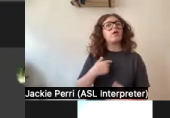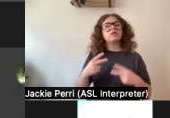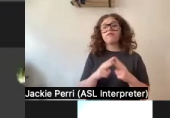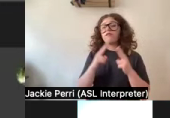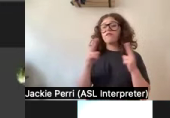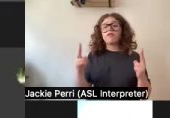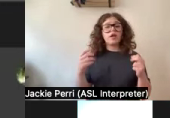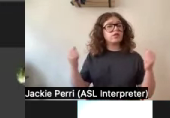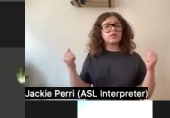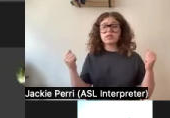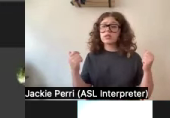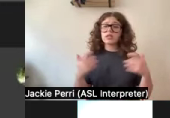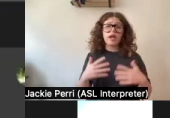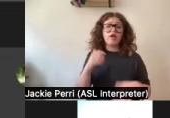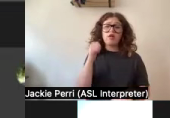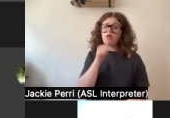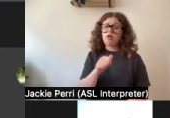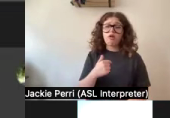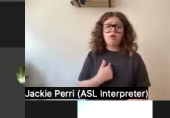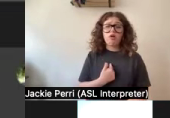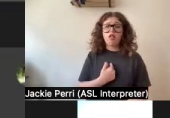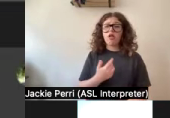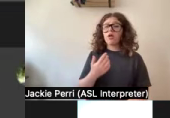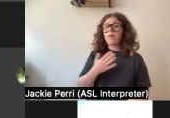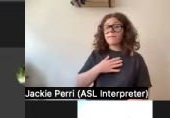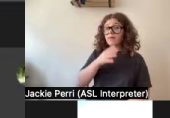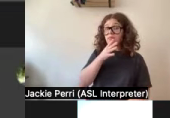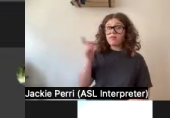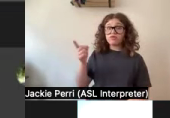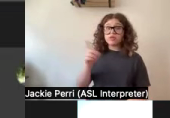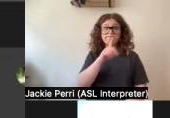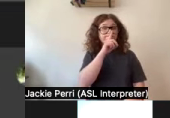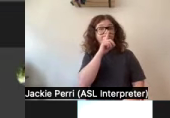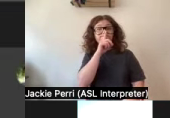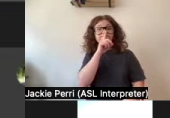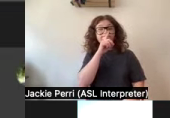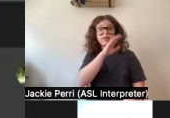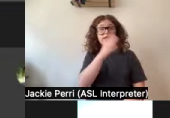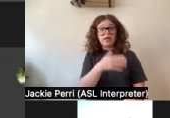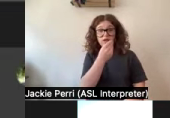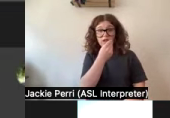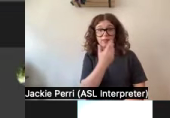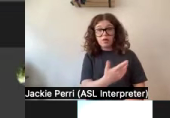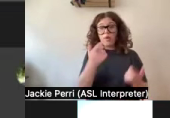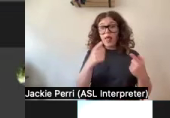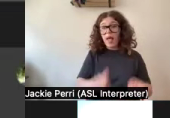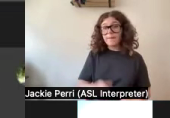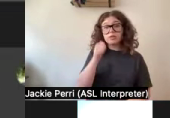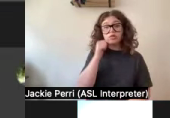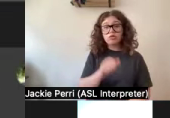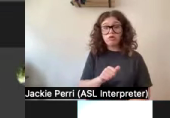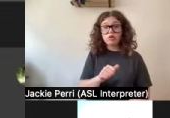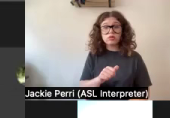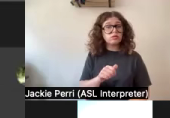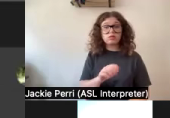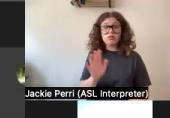nunca me fearful habló sobre girl, and nada, my mom que never qué said le pasaba a anything las about what niñas o happens algo. to Ella girls. pensaba, yo estoy She chiquita, thought, pero no